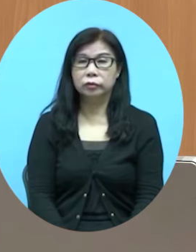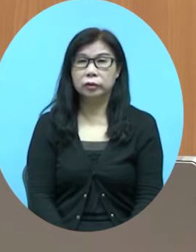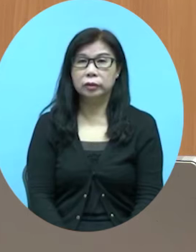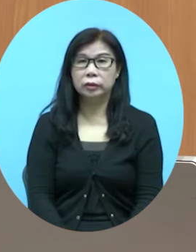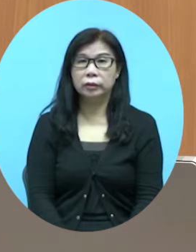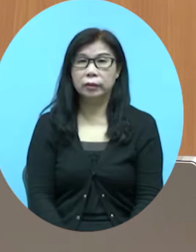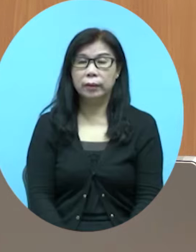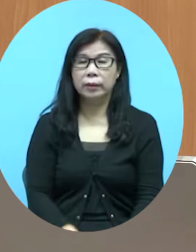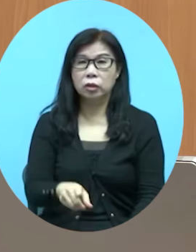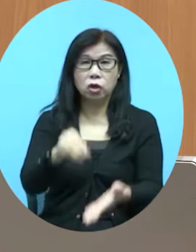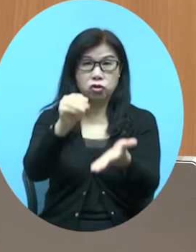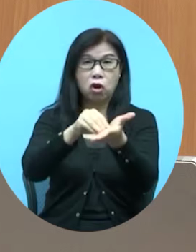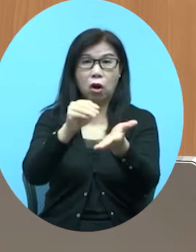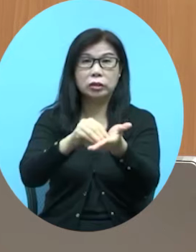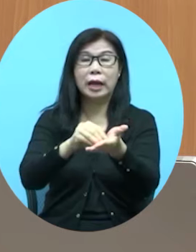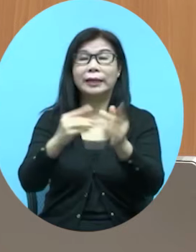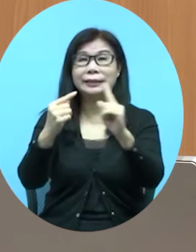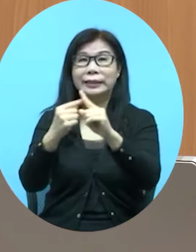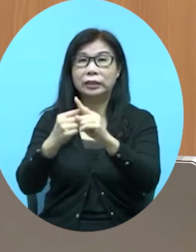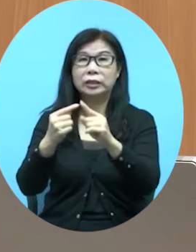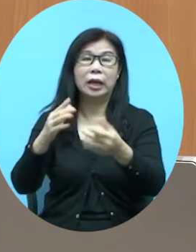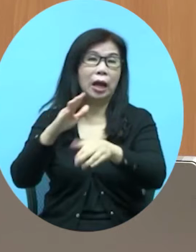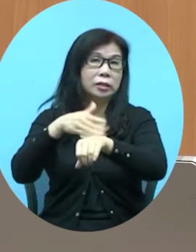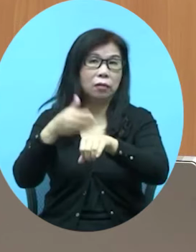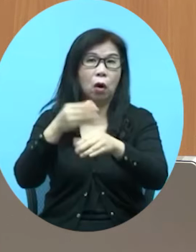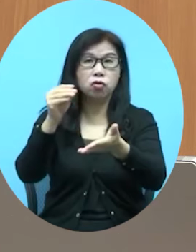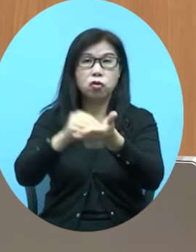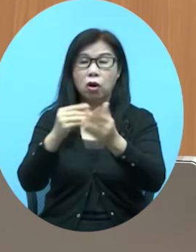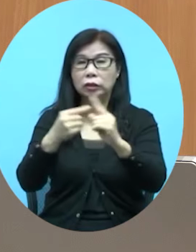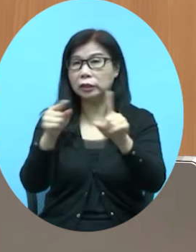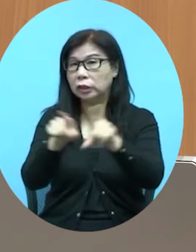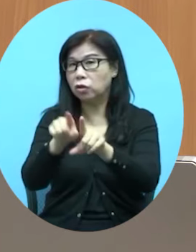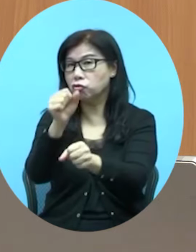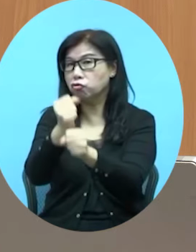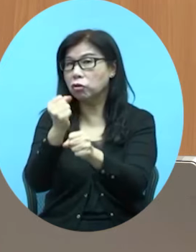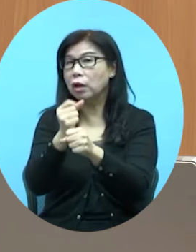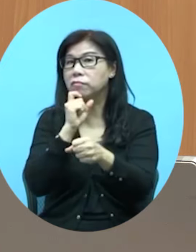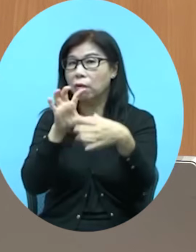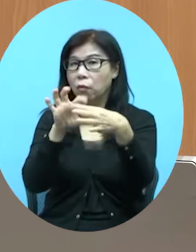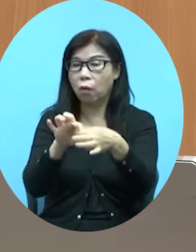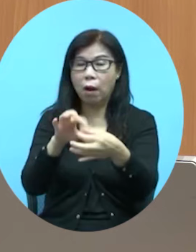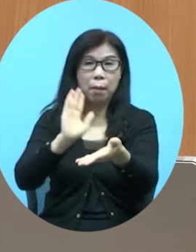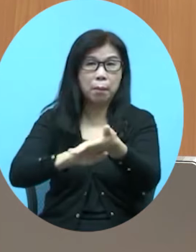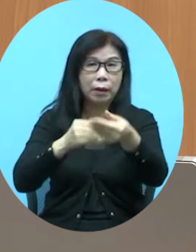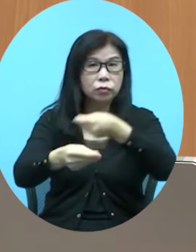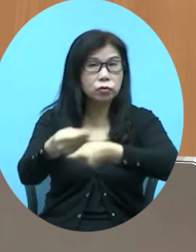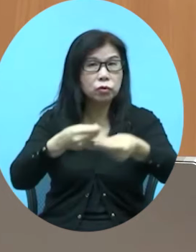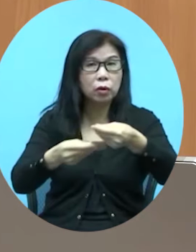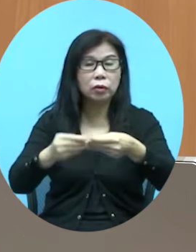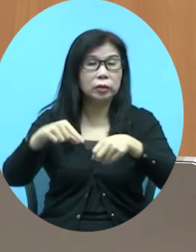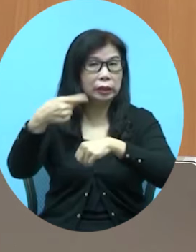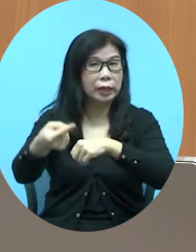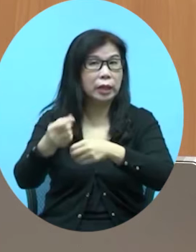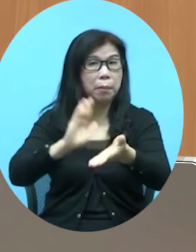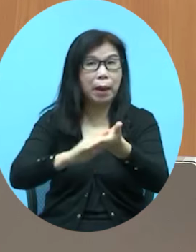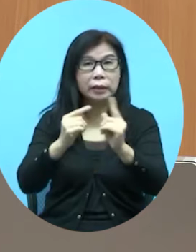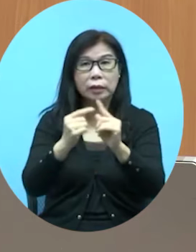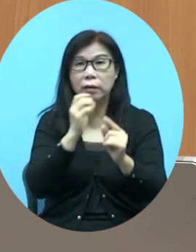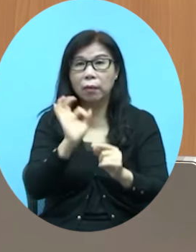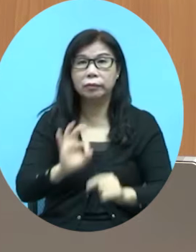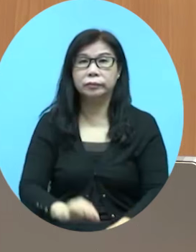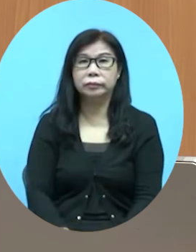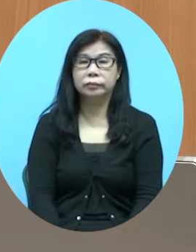course there are many cases in the community it is also possible that that the two are sporadic infection are linked to each